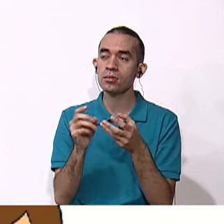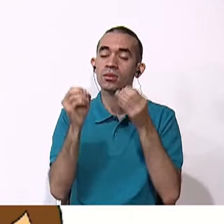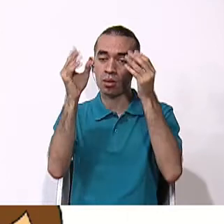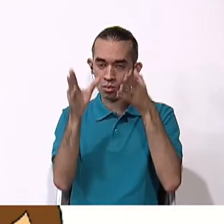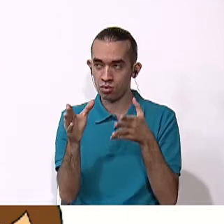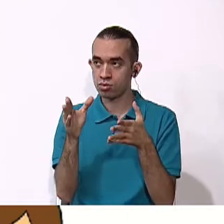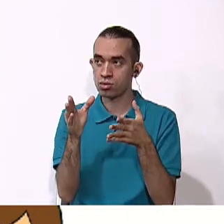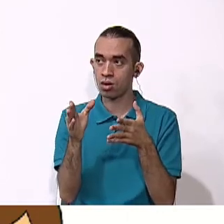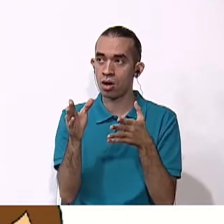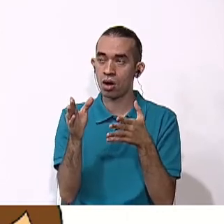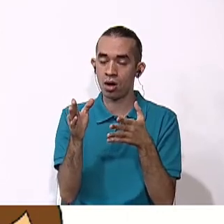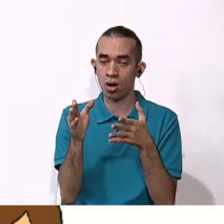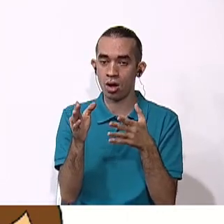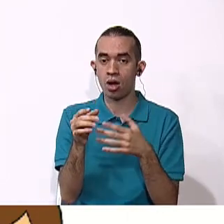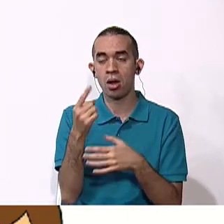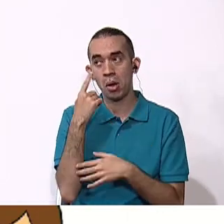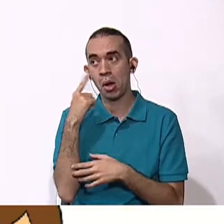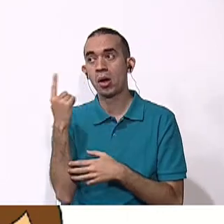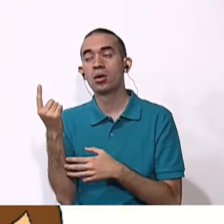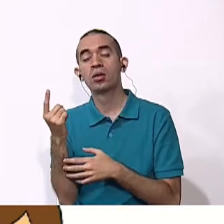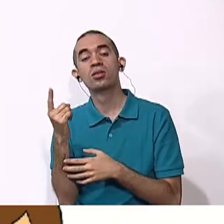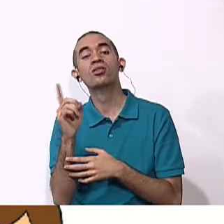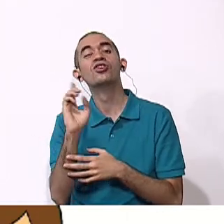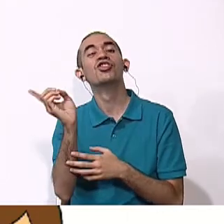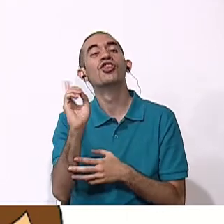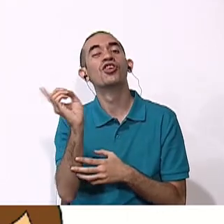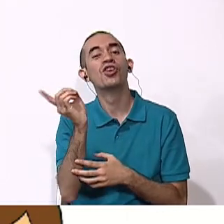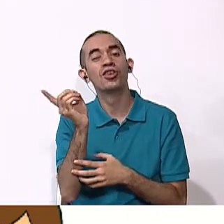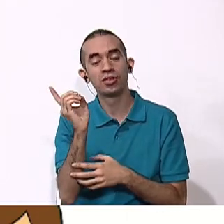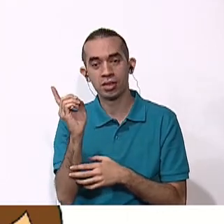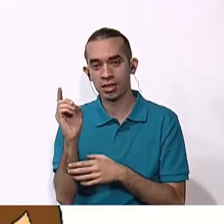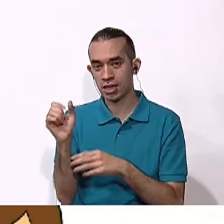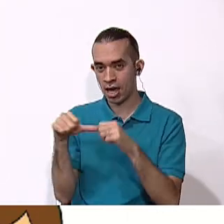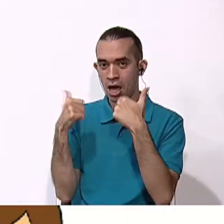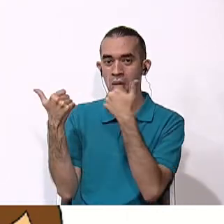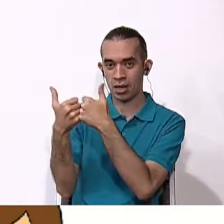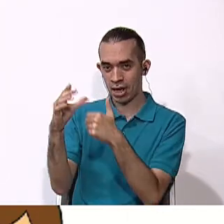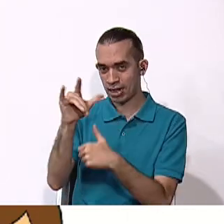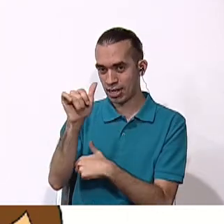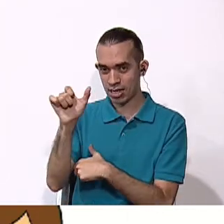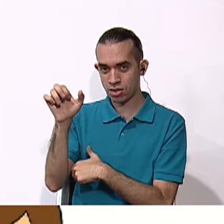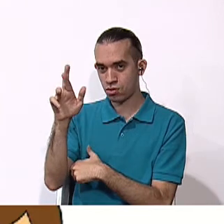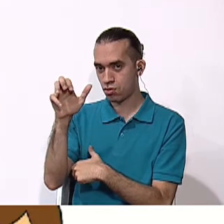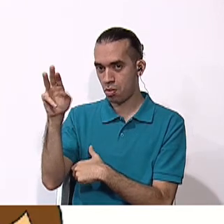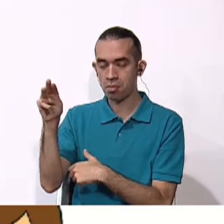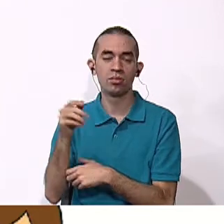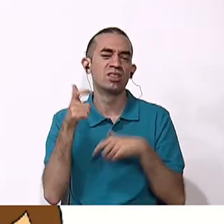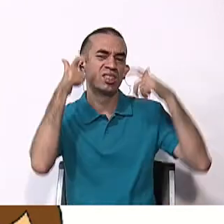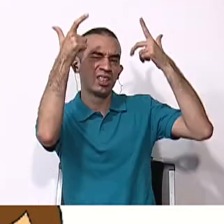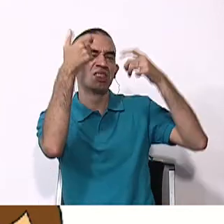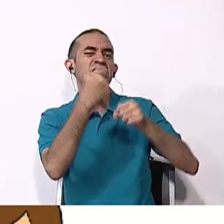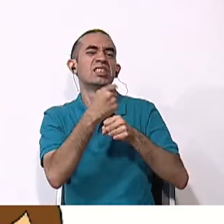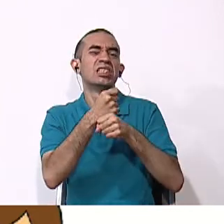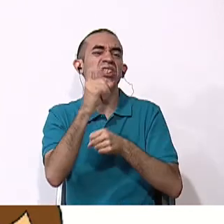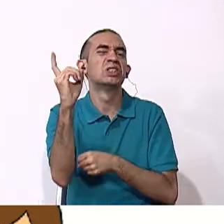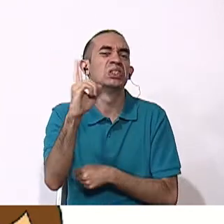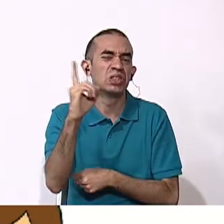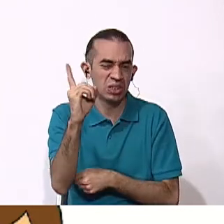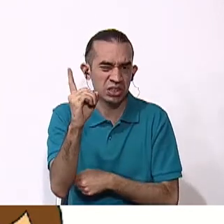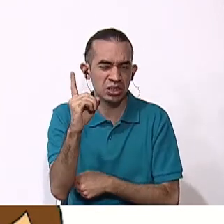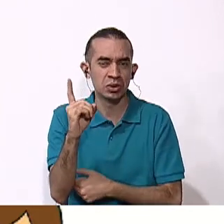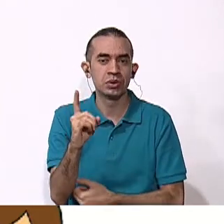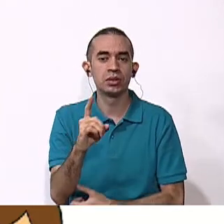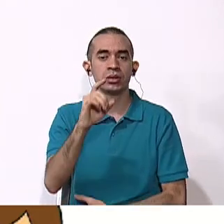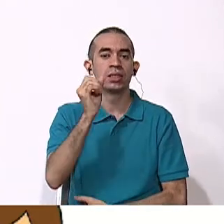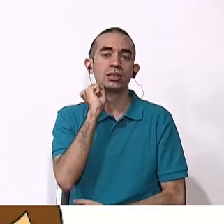teacher. Okay, the teacher works in the classroom. And the chef, he works in